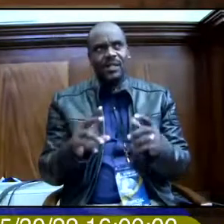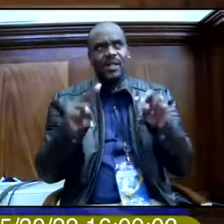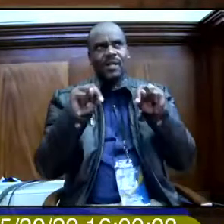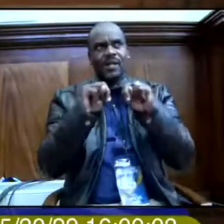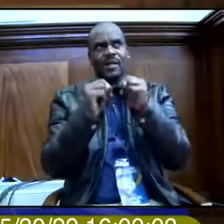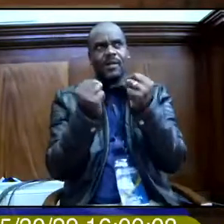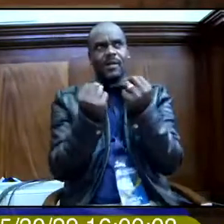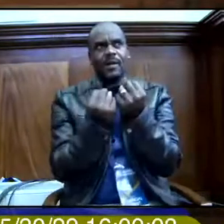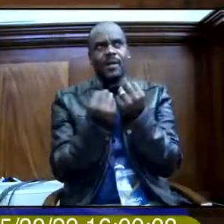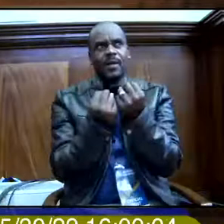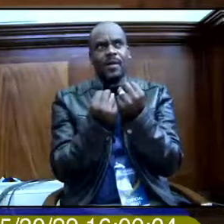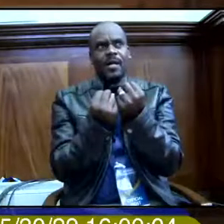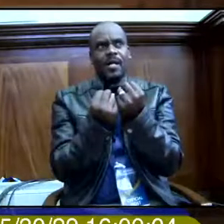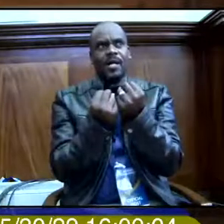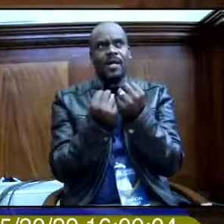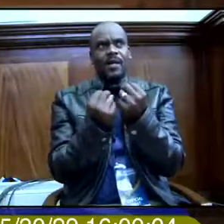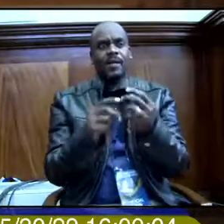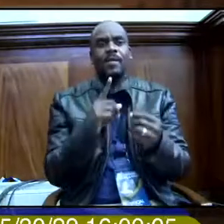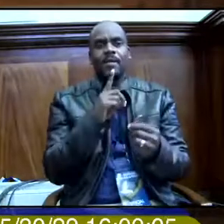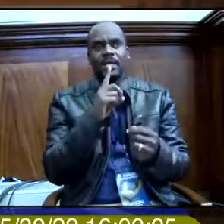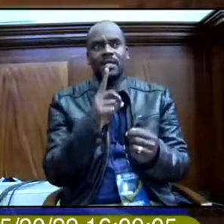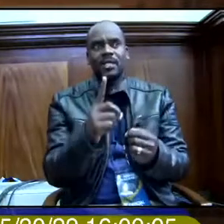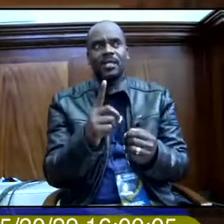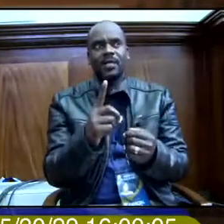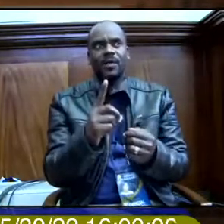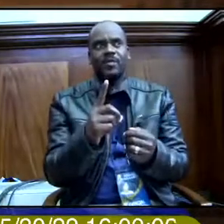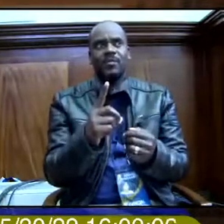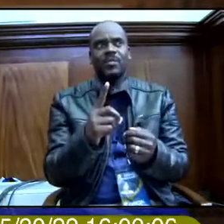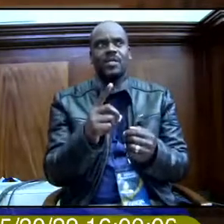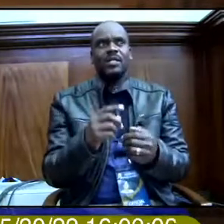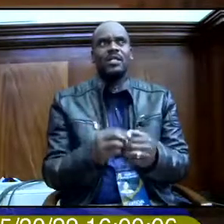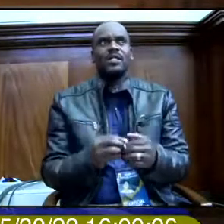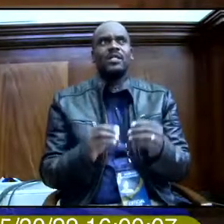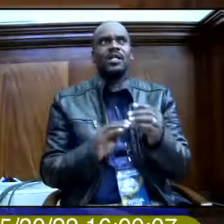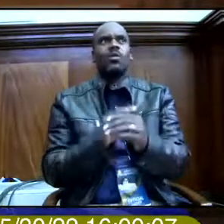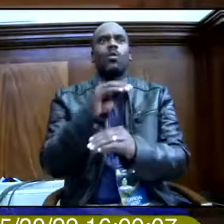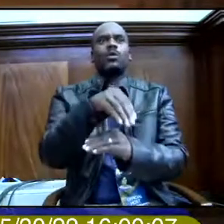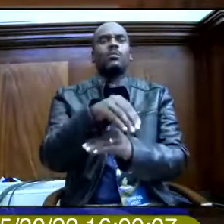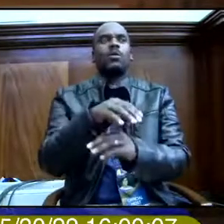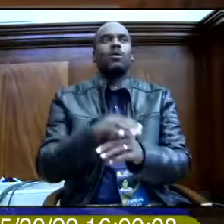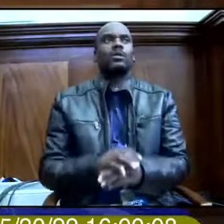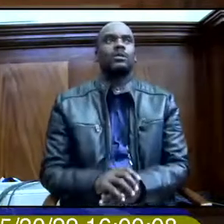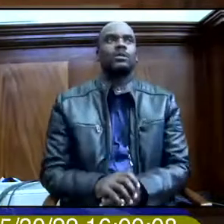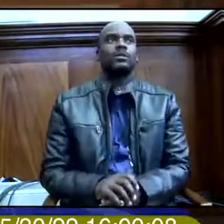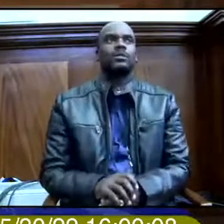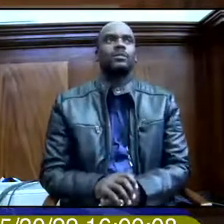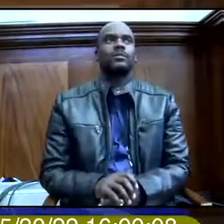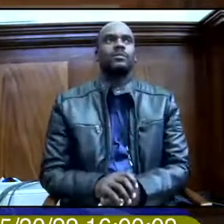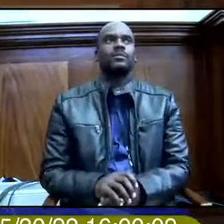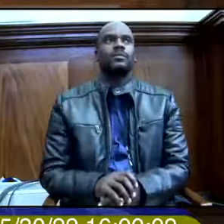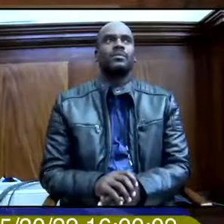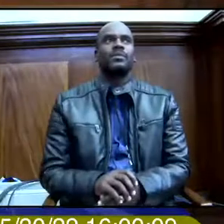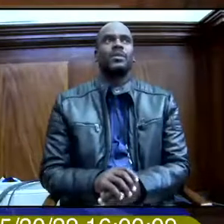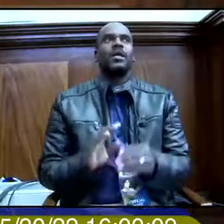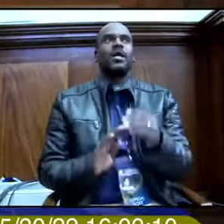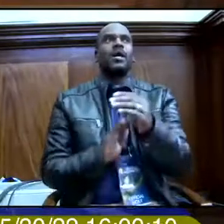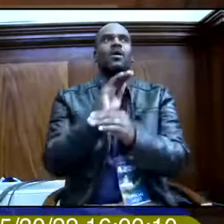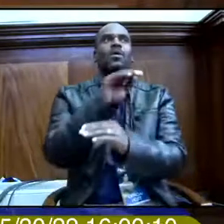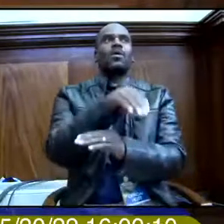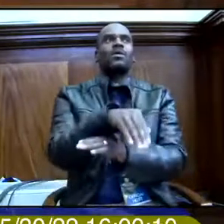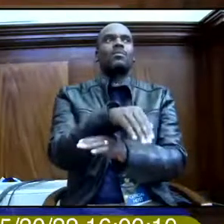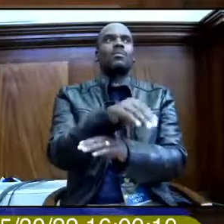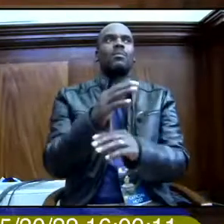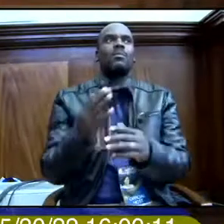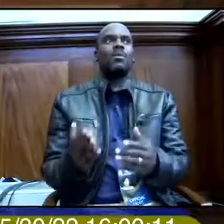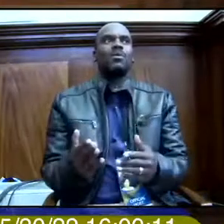collective argument would say it's across the board across the board arrangement